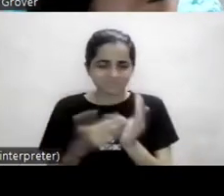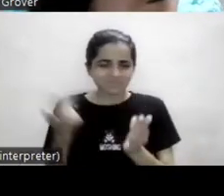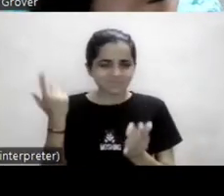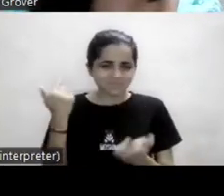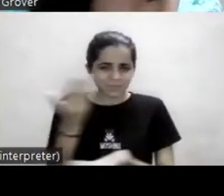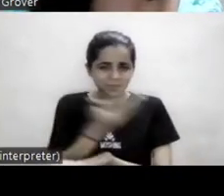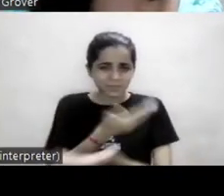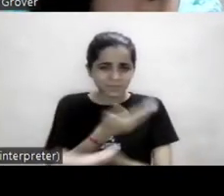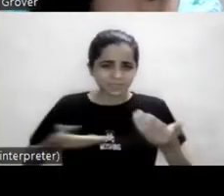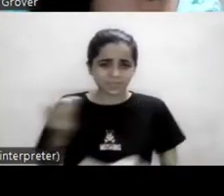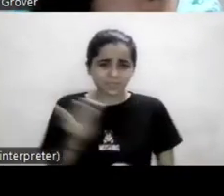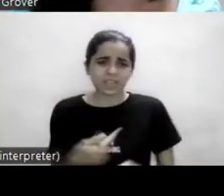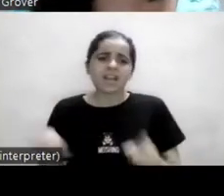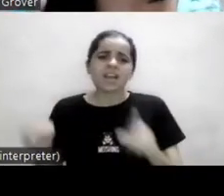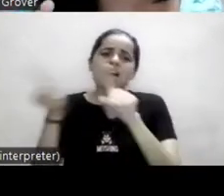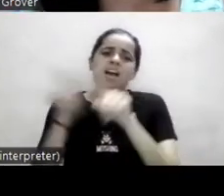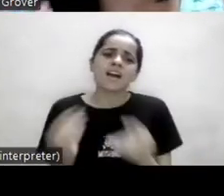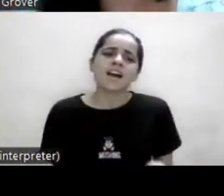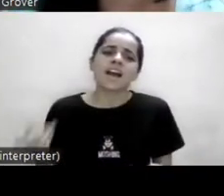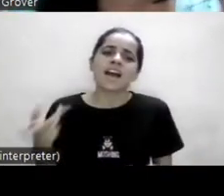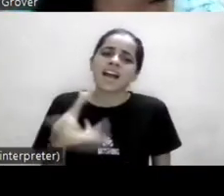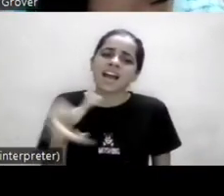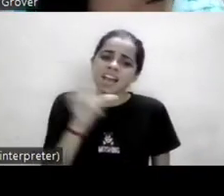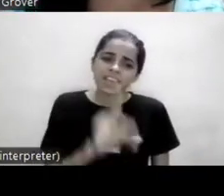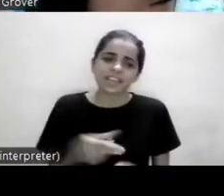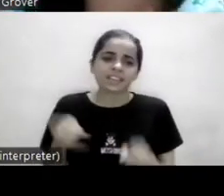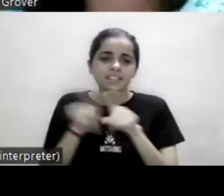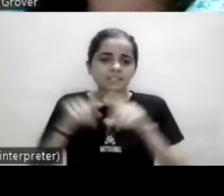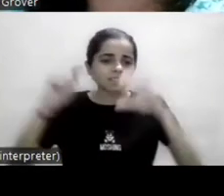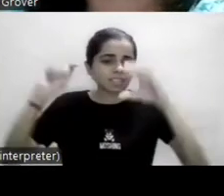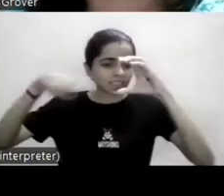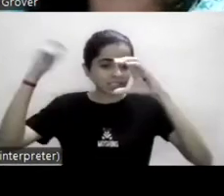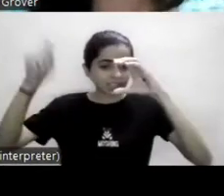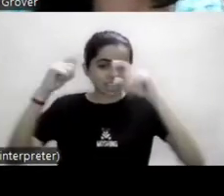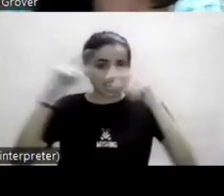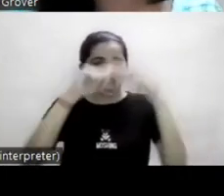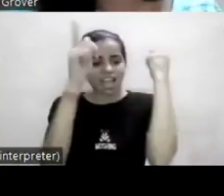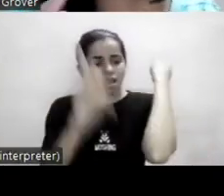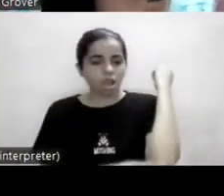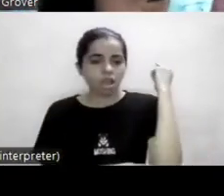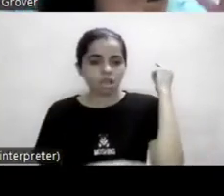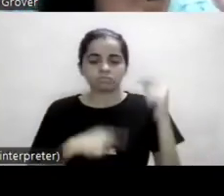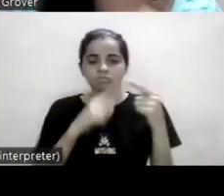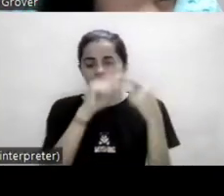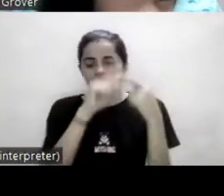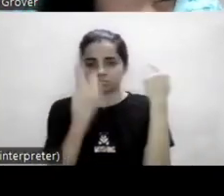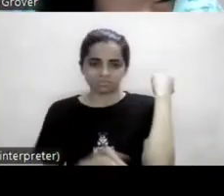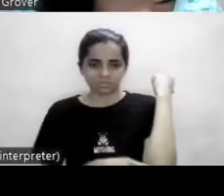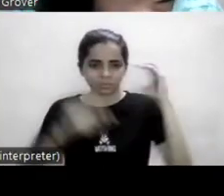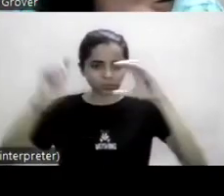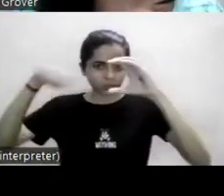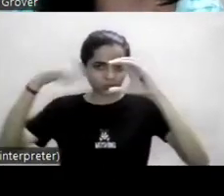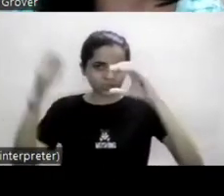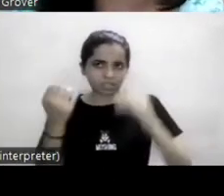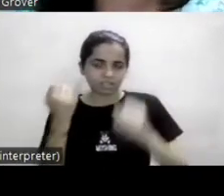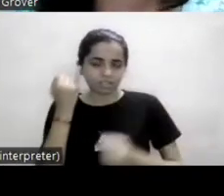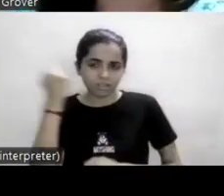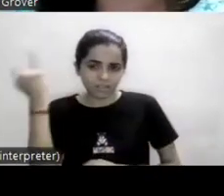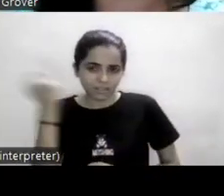how again, you would see these films conforming to those attitudes, conforming to those ideas